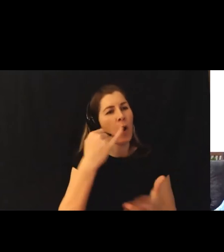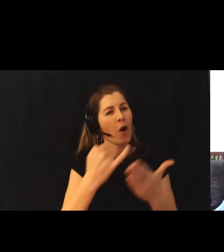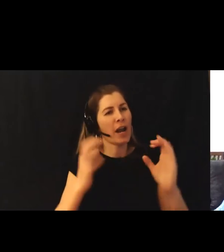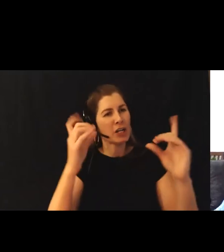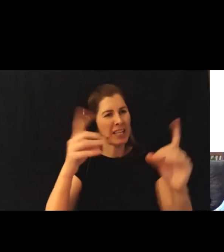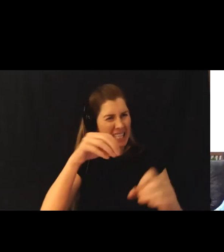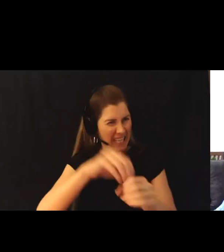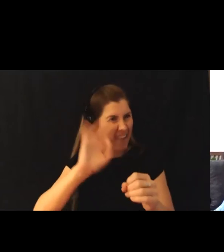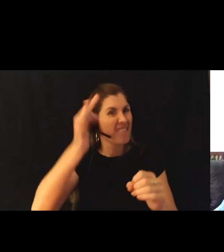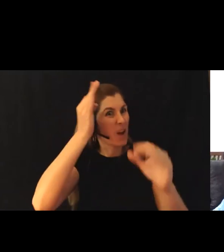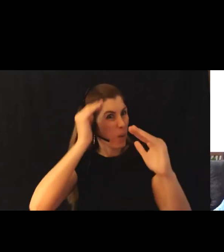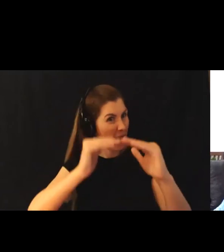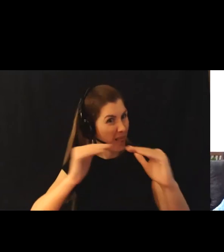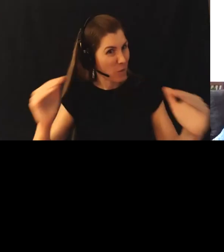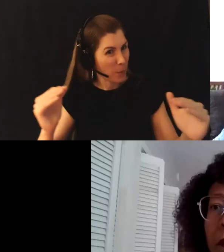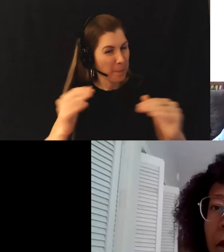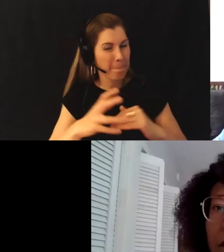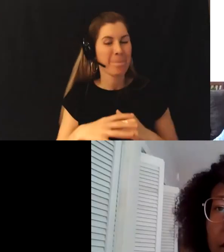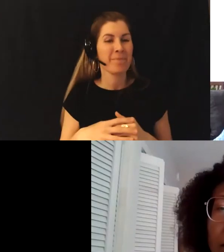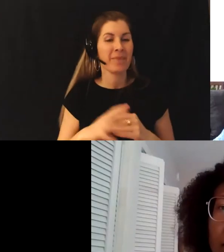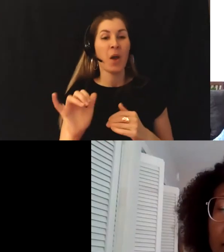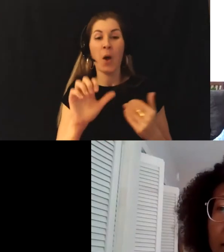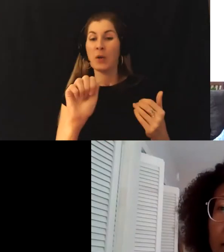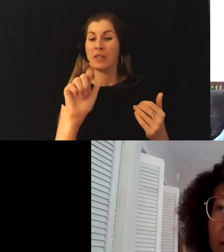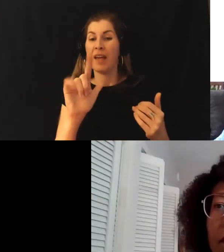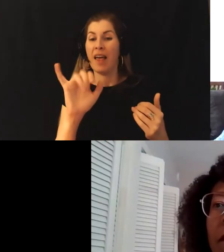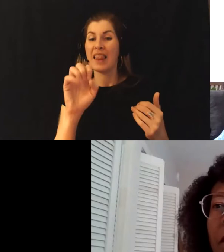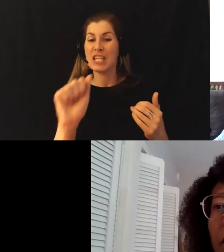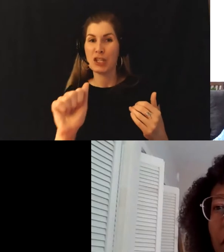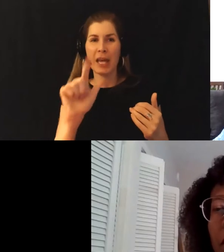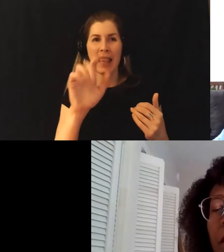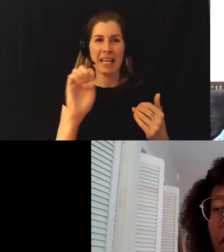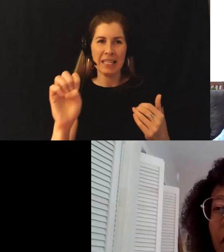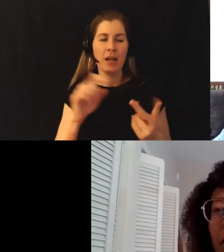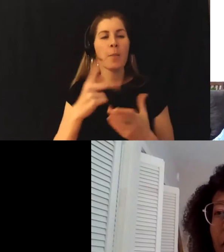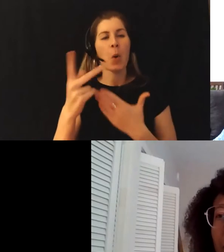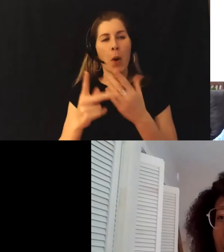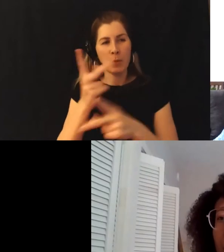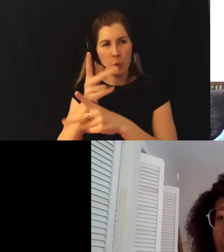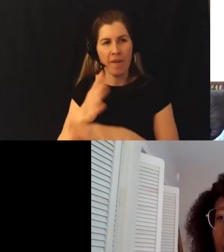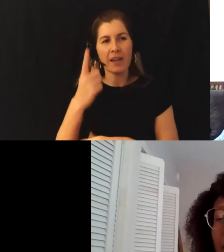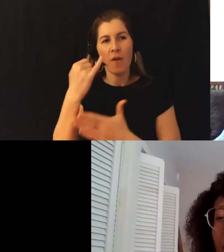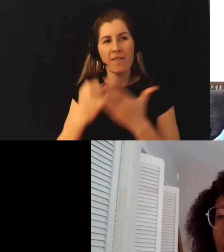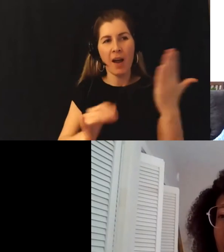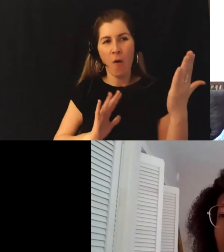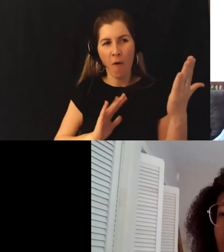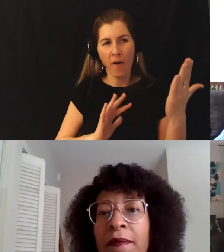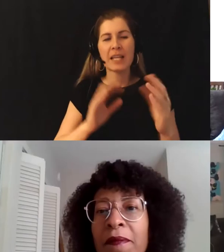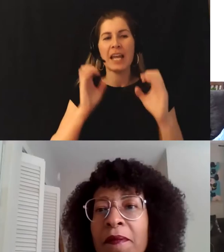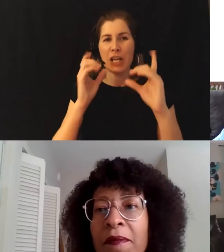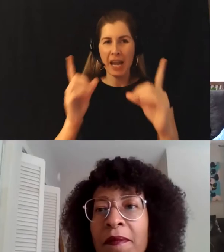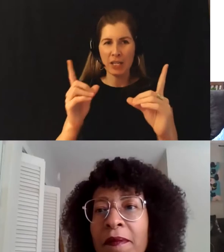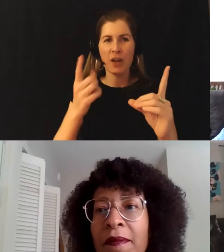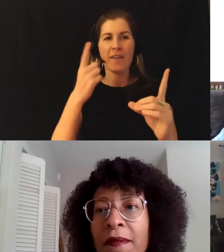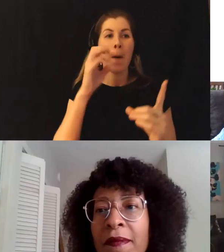the federal level. We also have Alysia Lee, Program Supervisor for Fine Arts Education for the